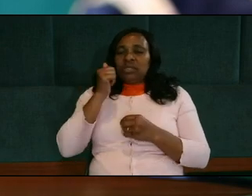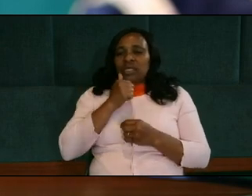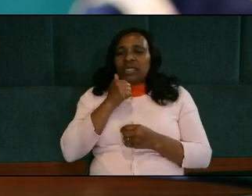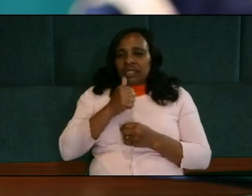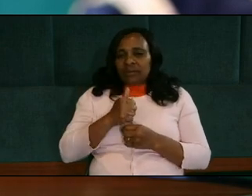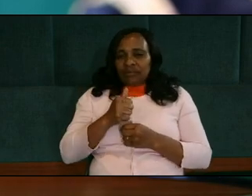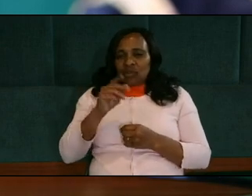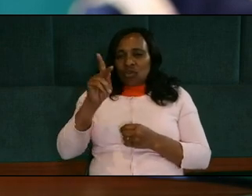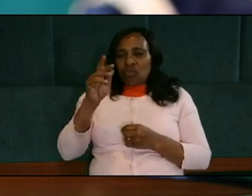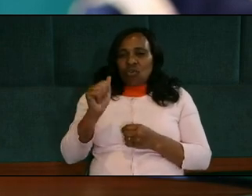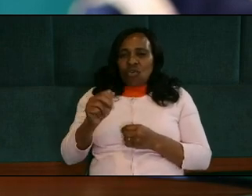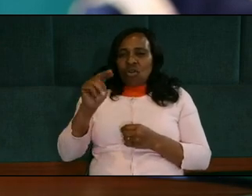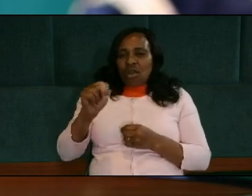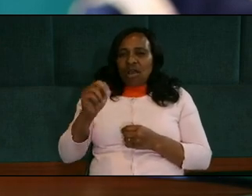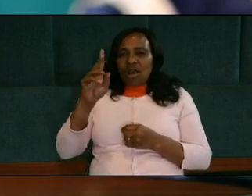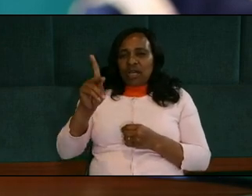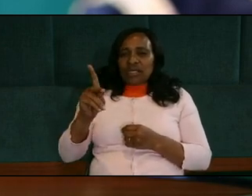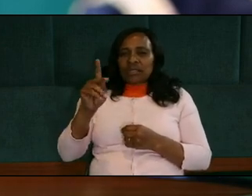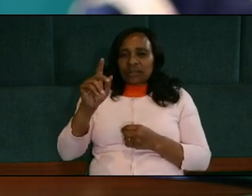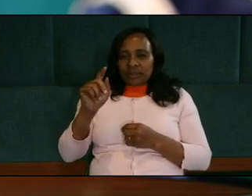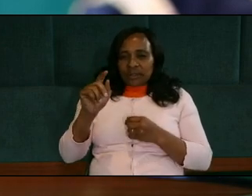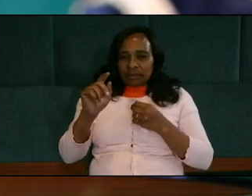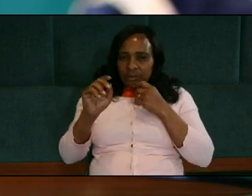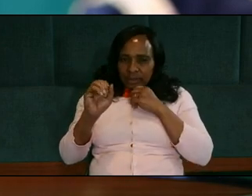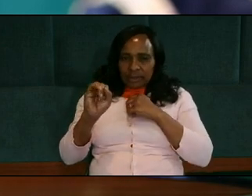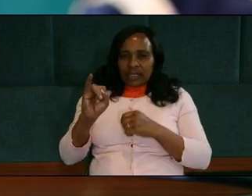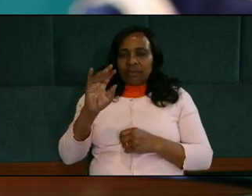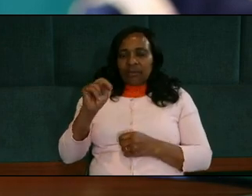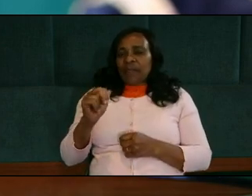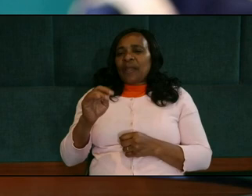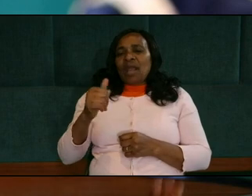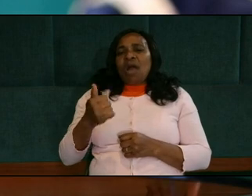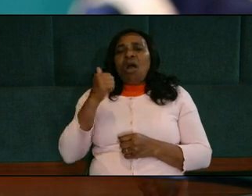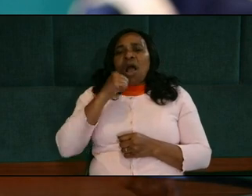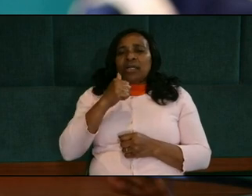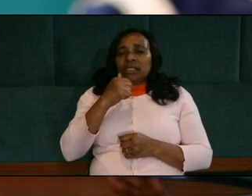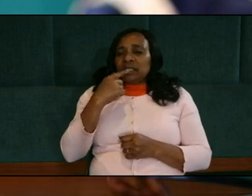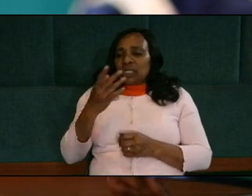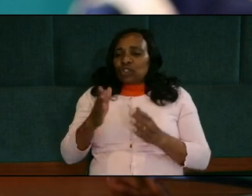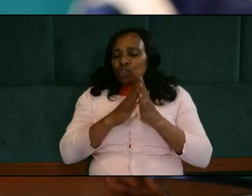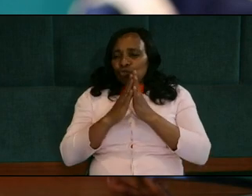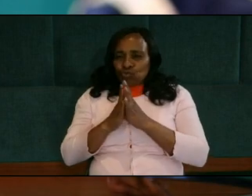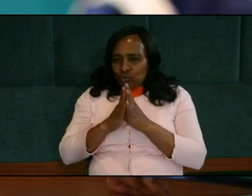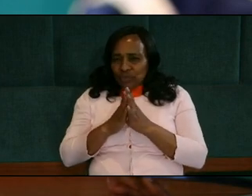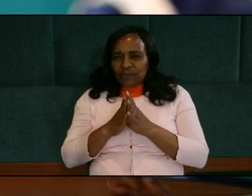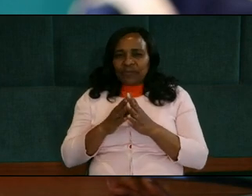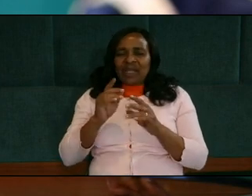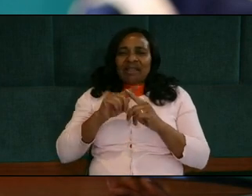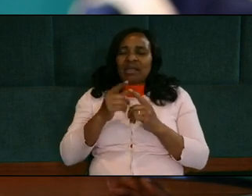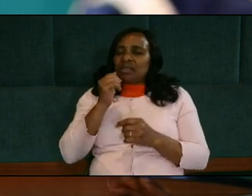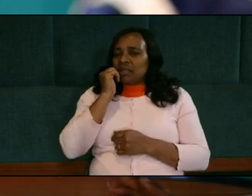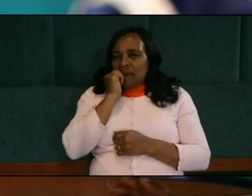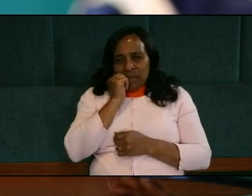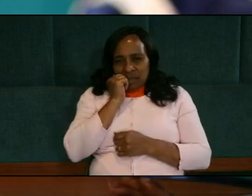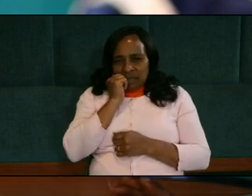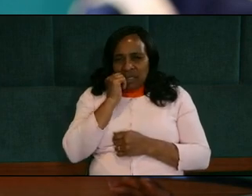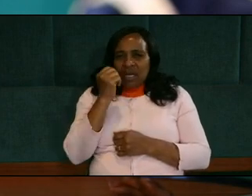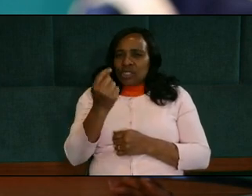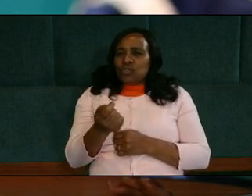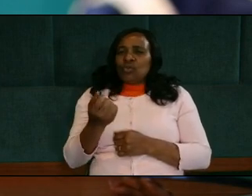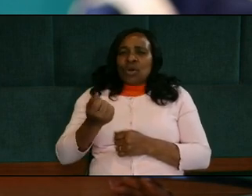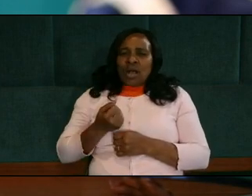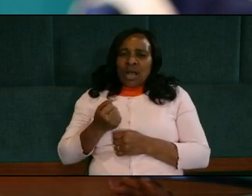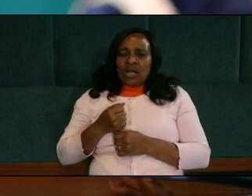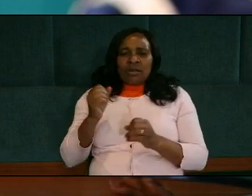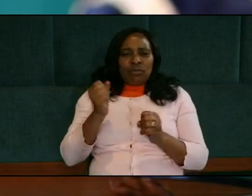Conakry. The pastor looked kindly at Adama as Auntie told him the story. He was sad that the little girl